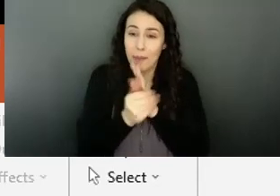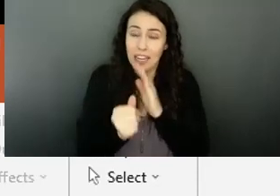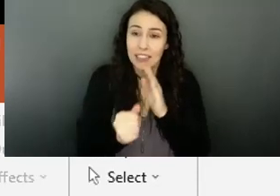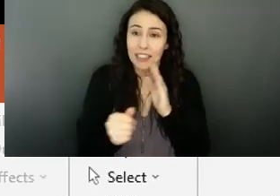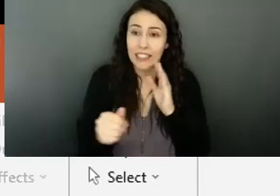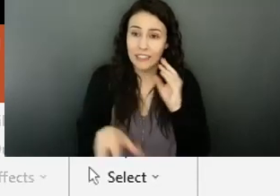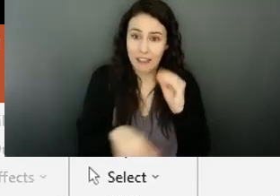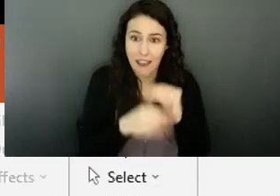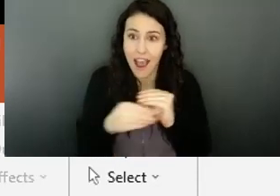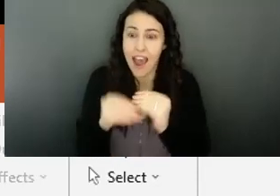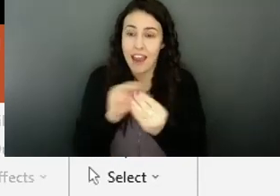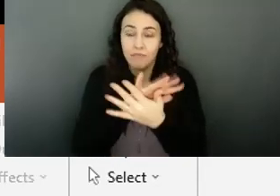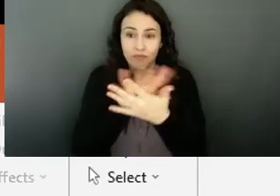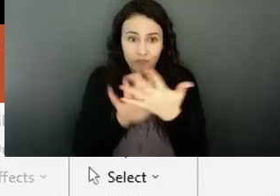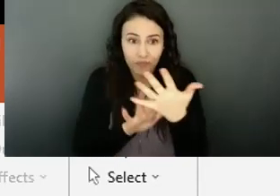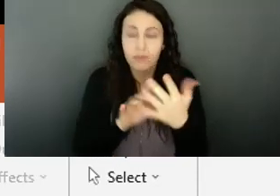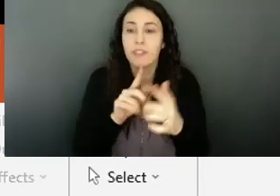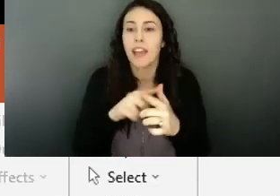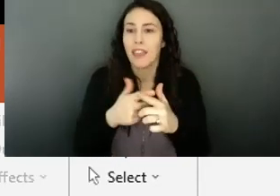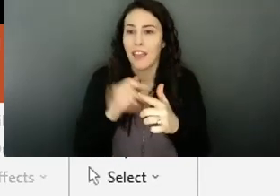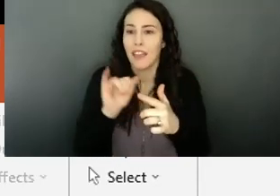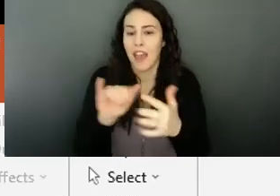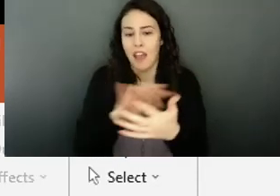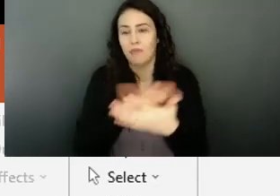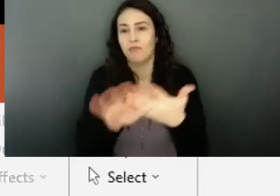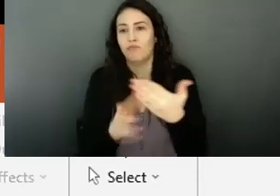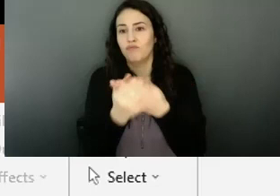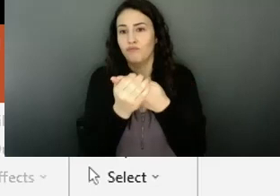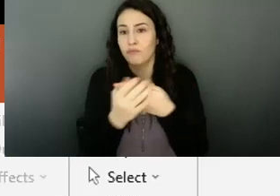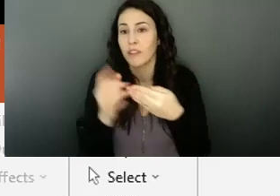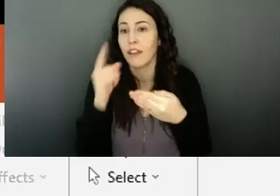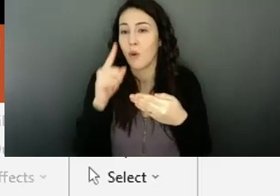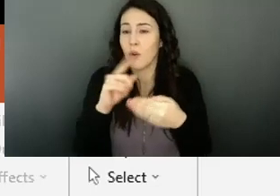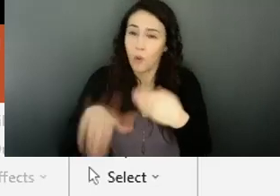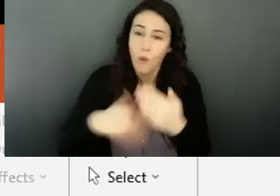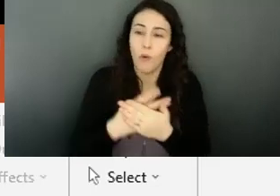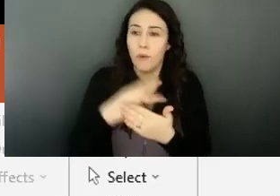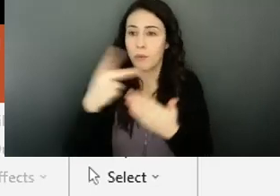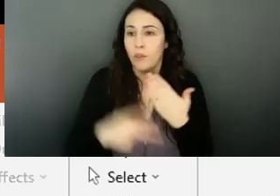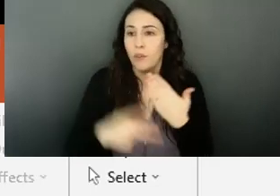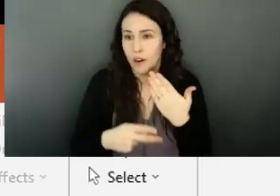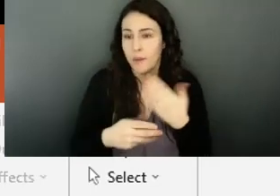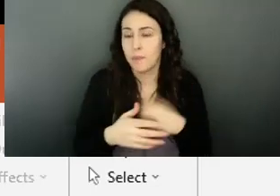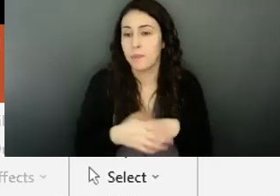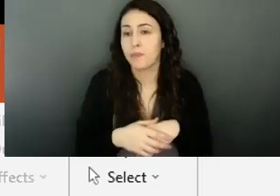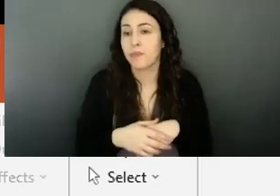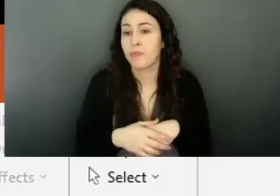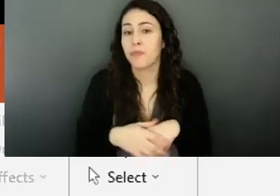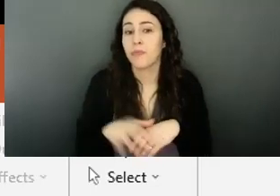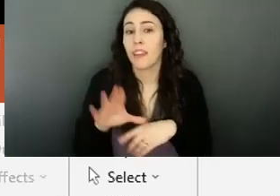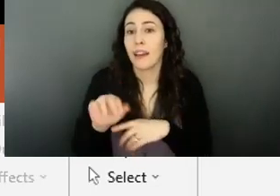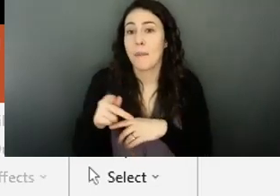achievement of the competencies for the entire program. Wonderful thing that Capella does, and I was